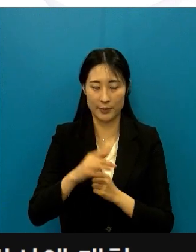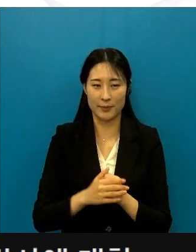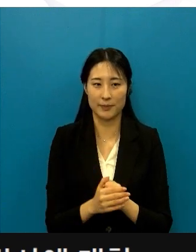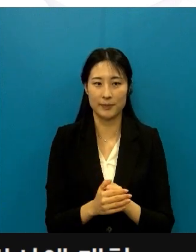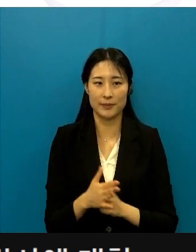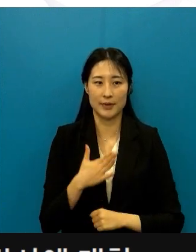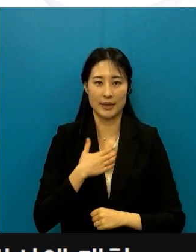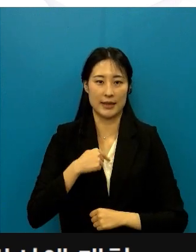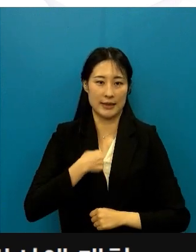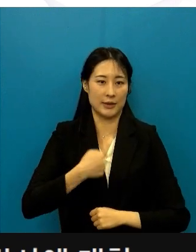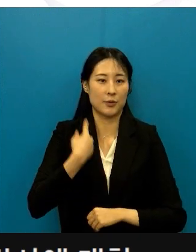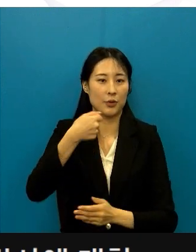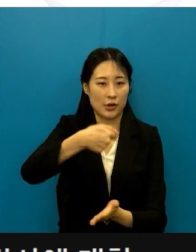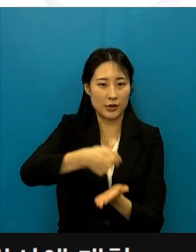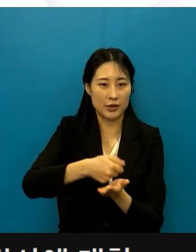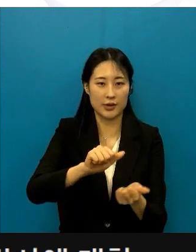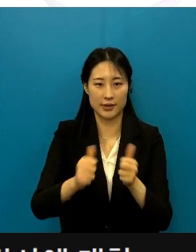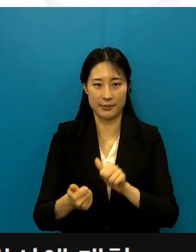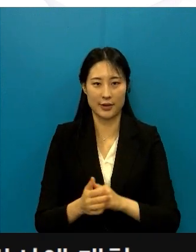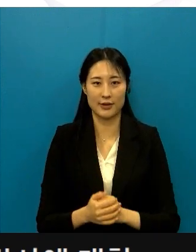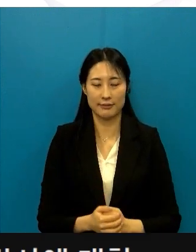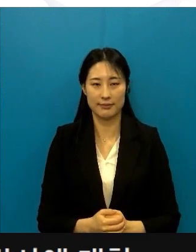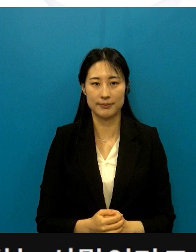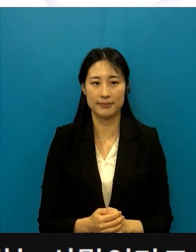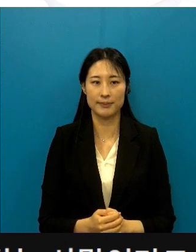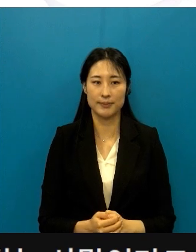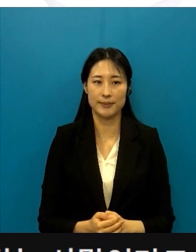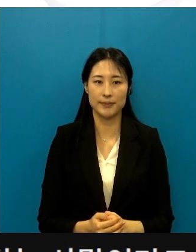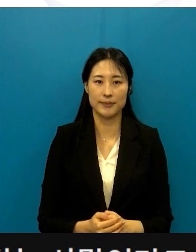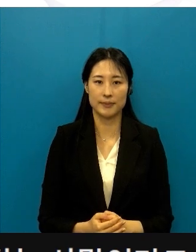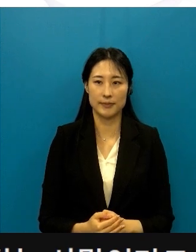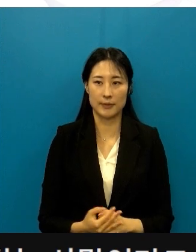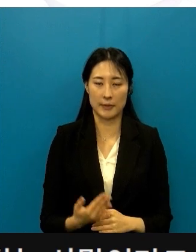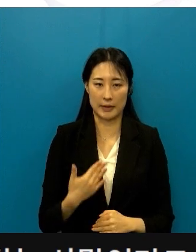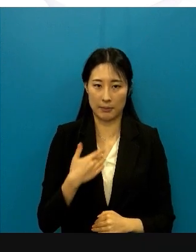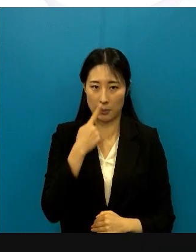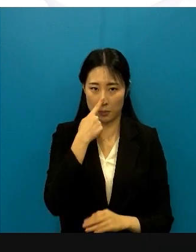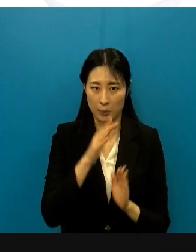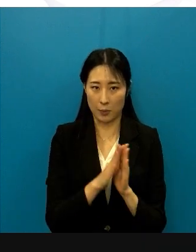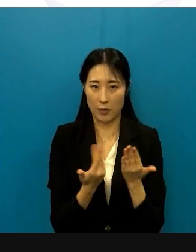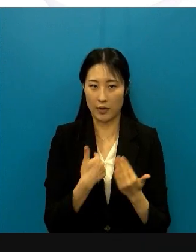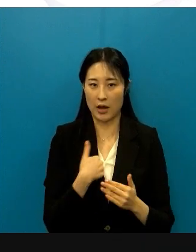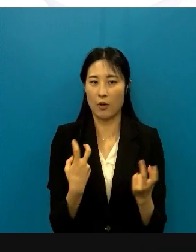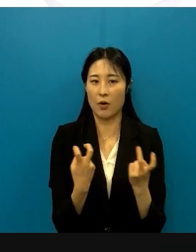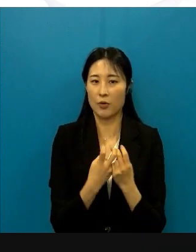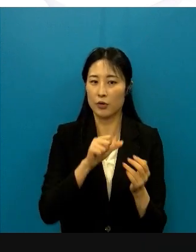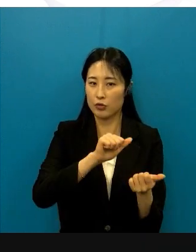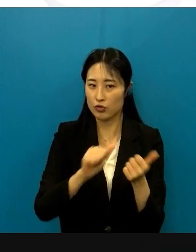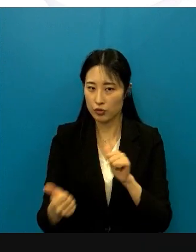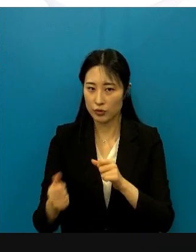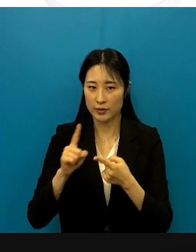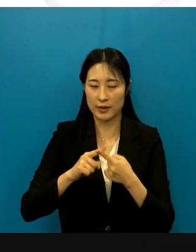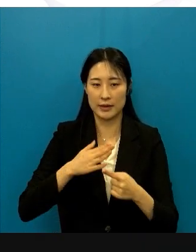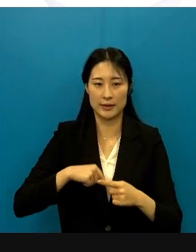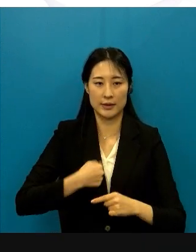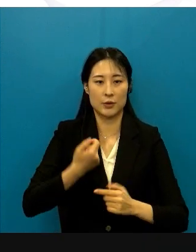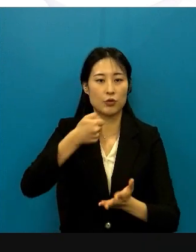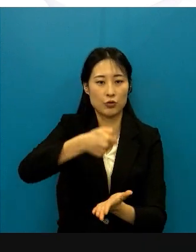individual's wishes on how to die. So some statistics.